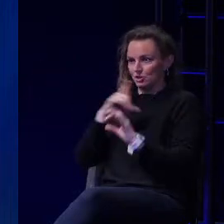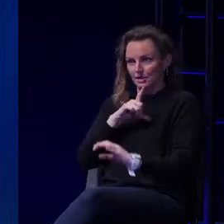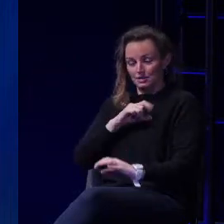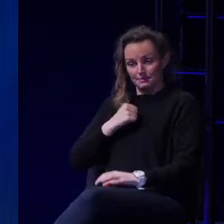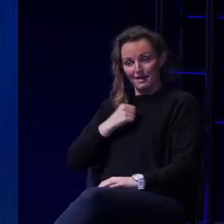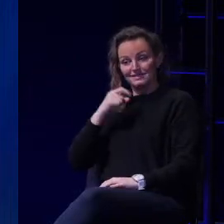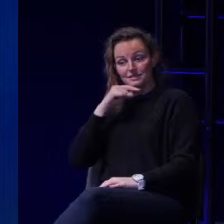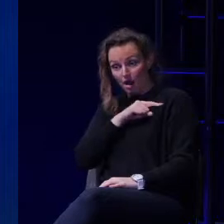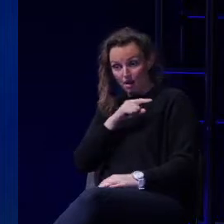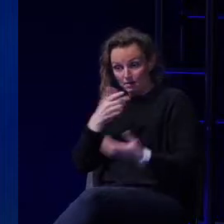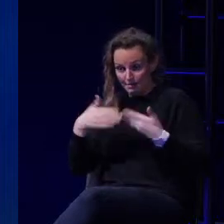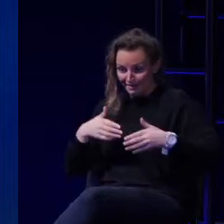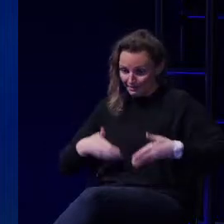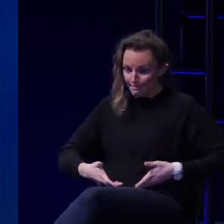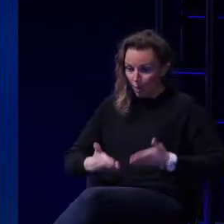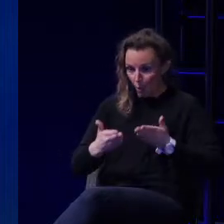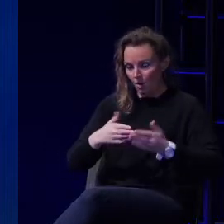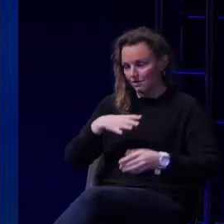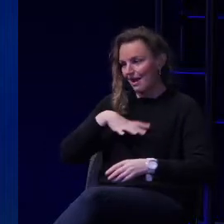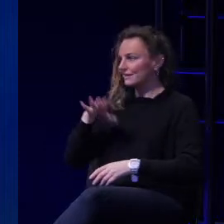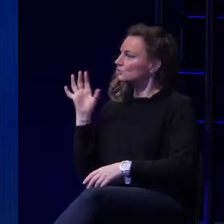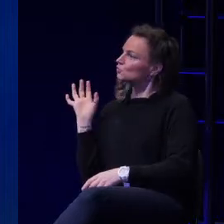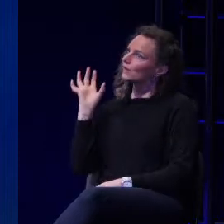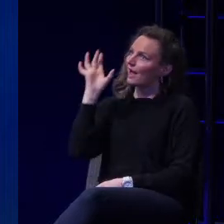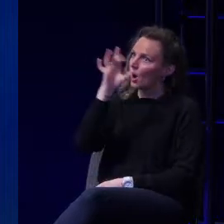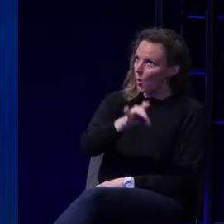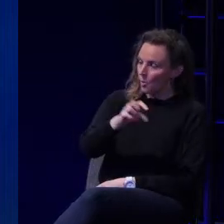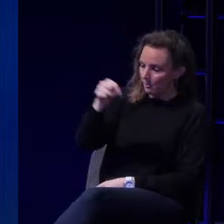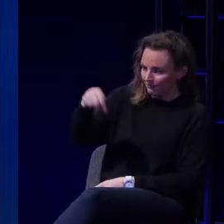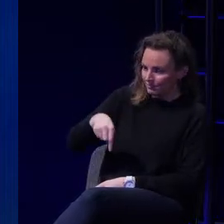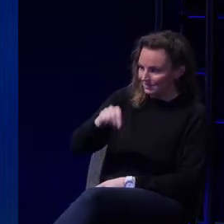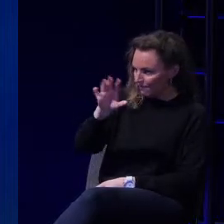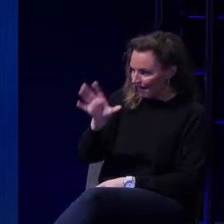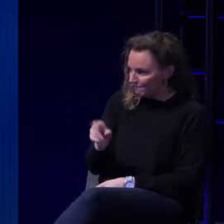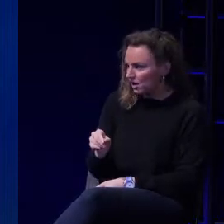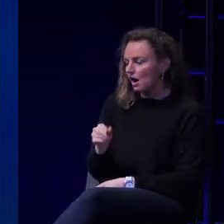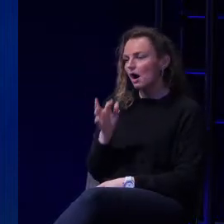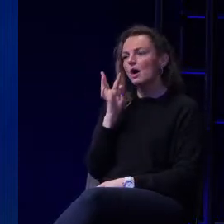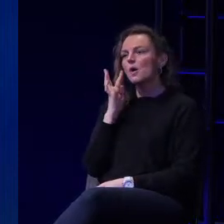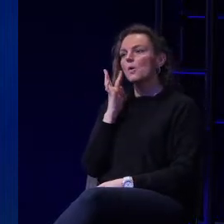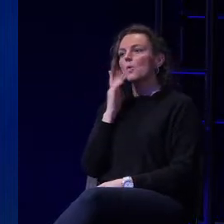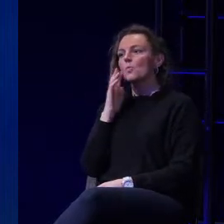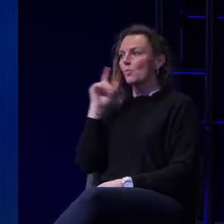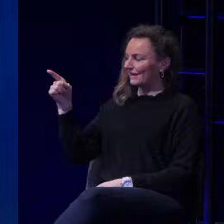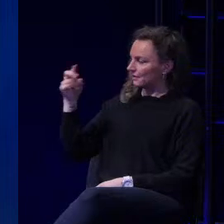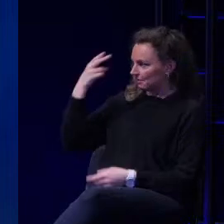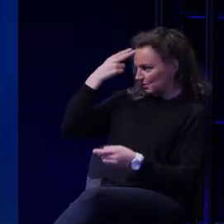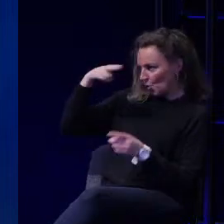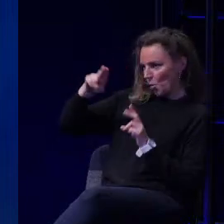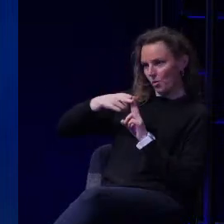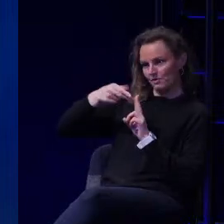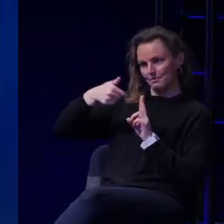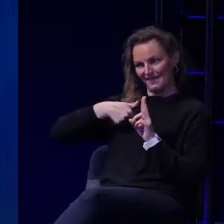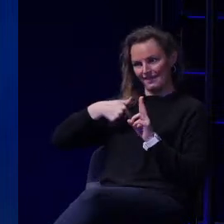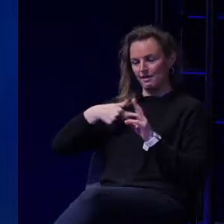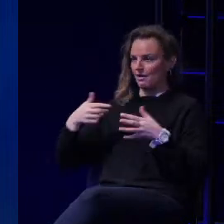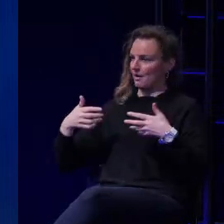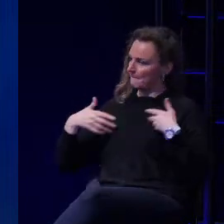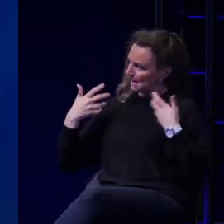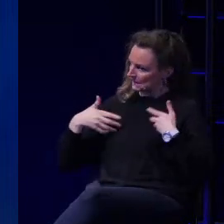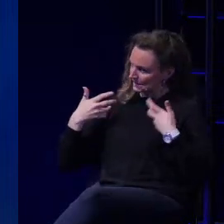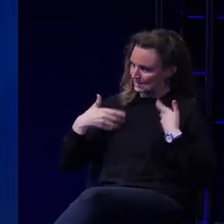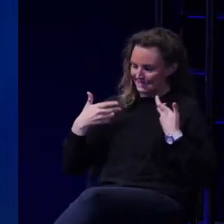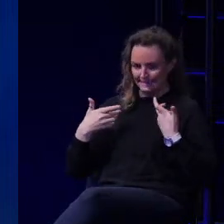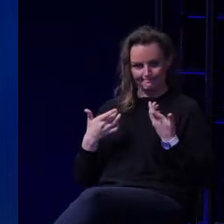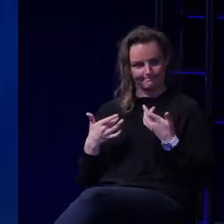I needed to get back from South Africa. And when I got called a monkey, for instance, I just went inside.